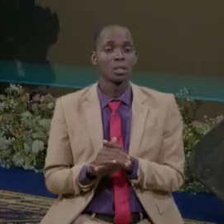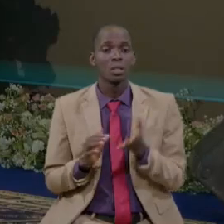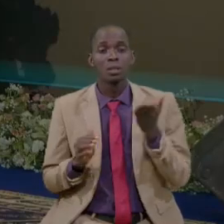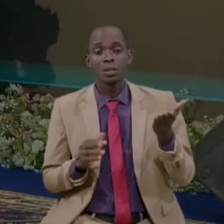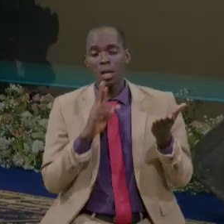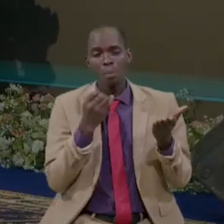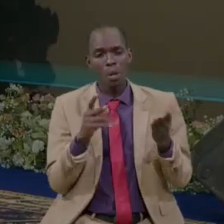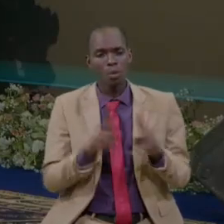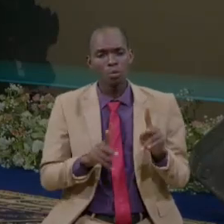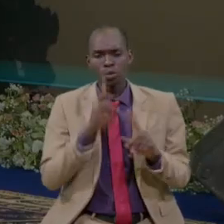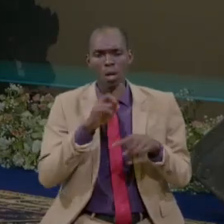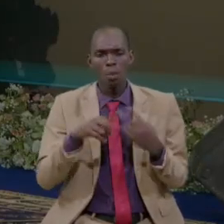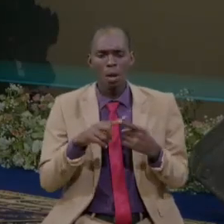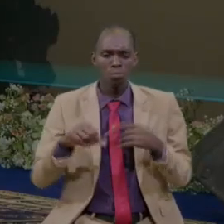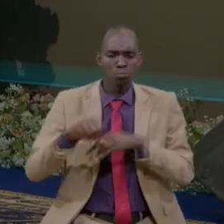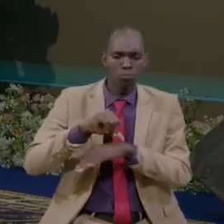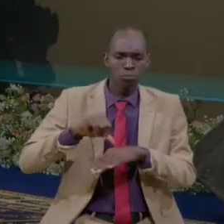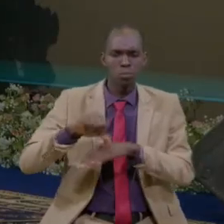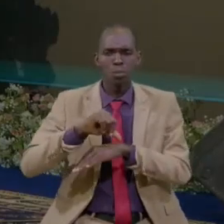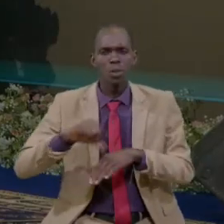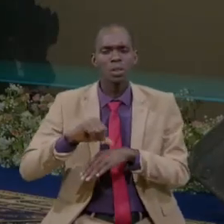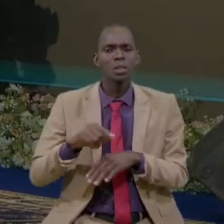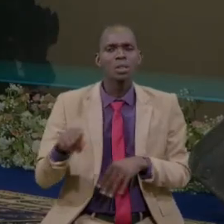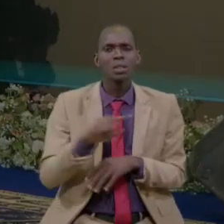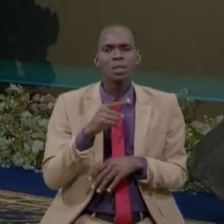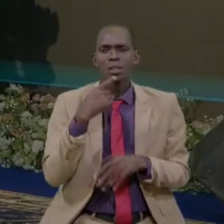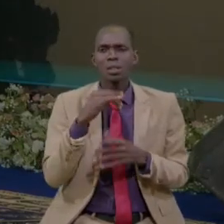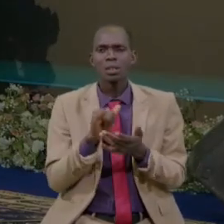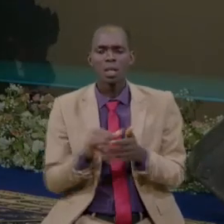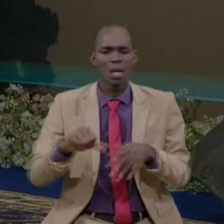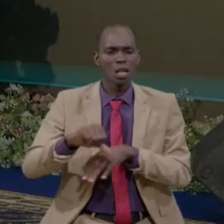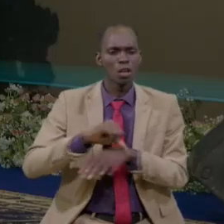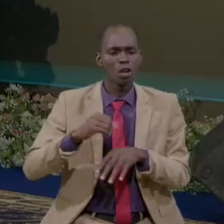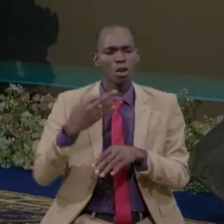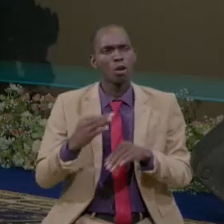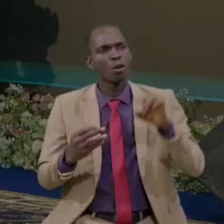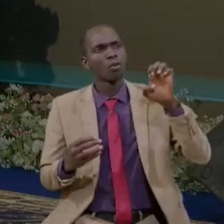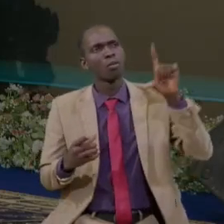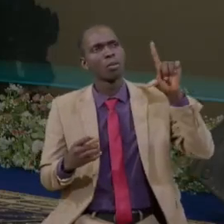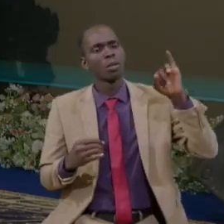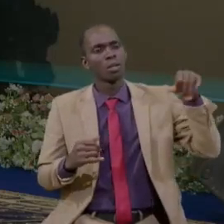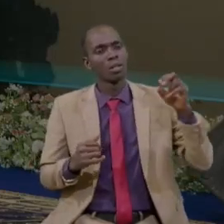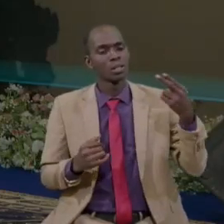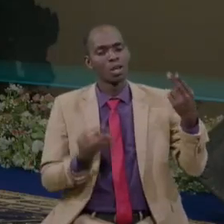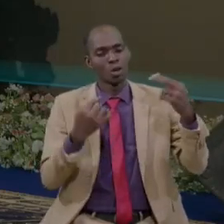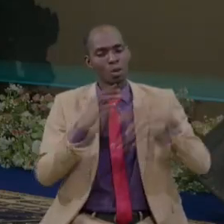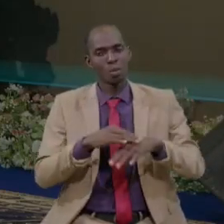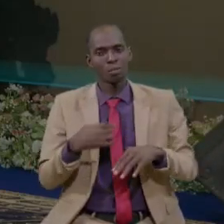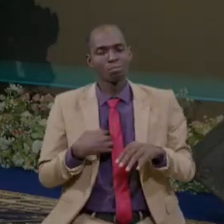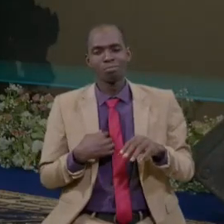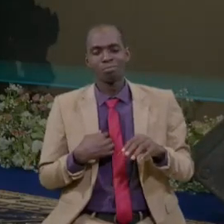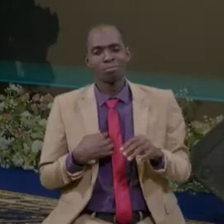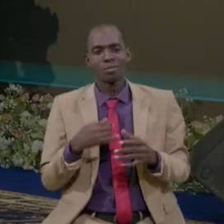anointing, anointing, they say, anointing of Elijah, come on me. Mm-mm, that's not New Testament. The anointing